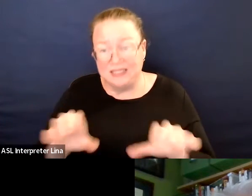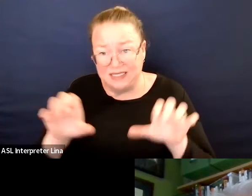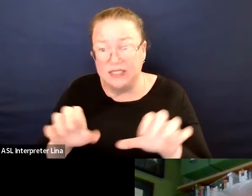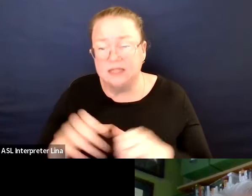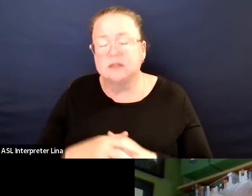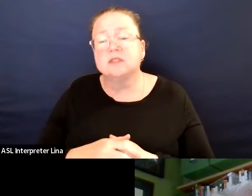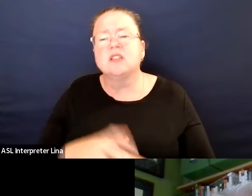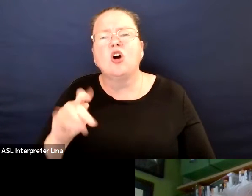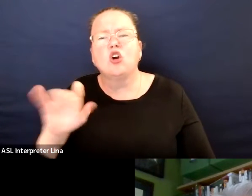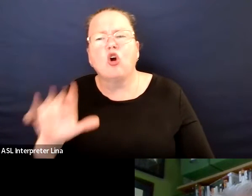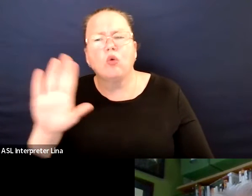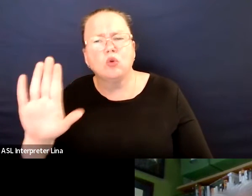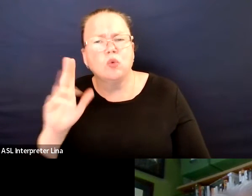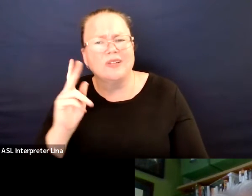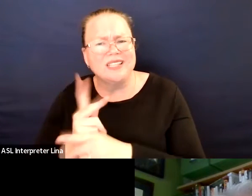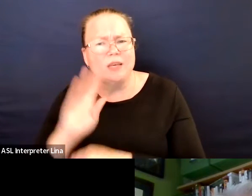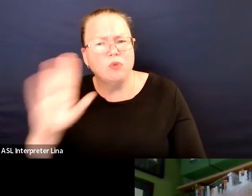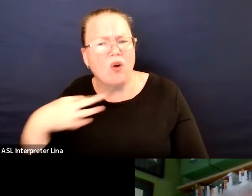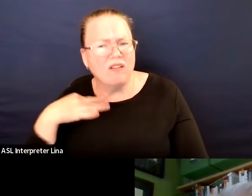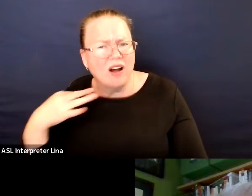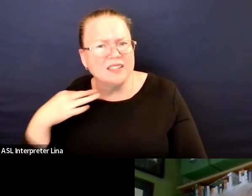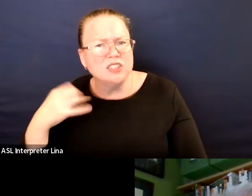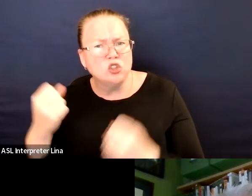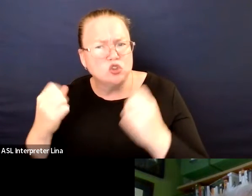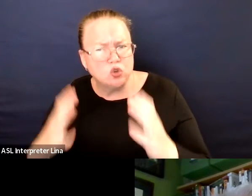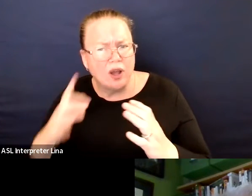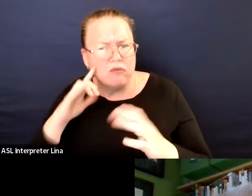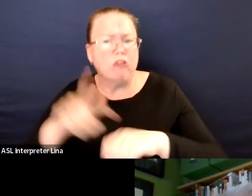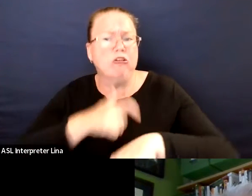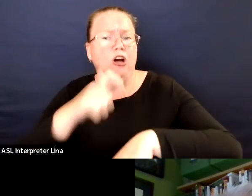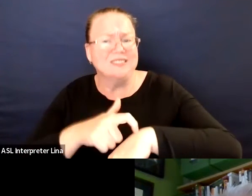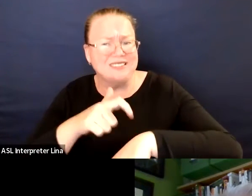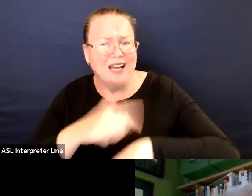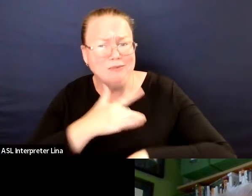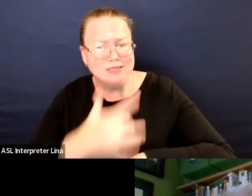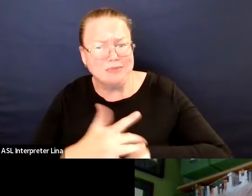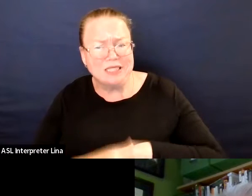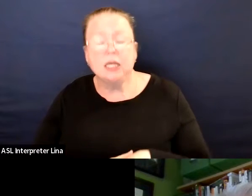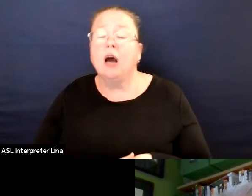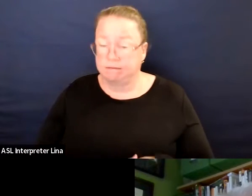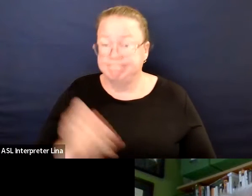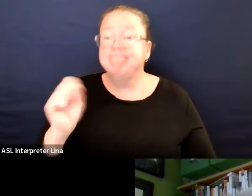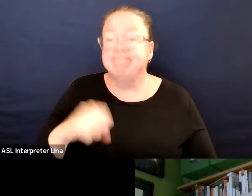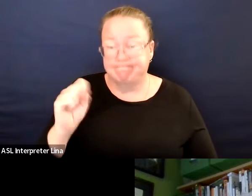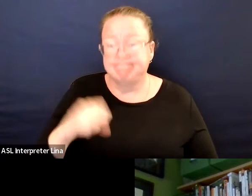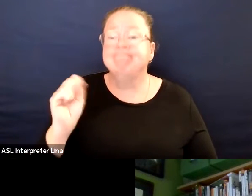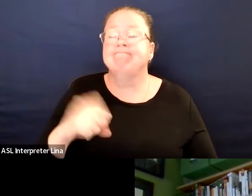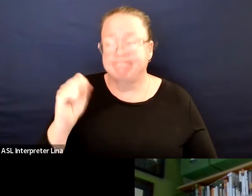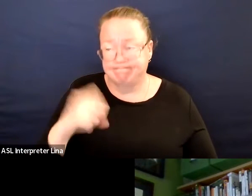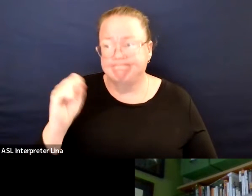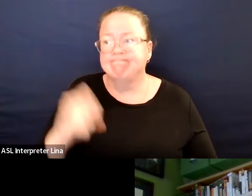So Kyle, do you keep your volunteer drivers for a long time typically? Oh, yes, we